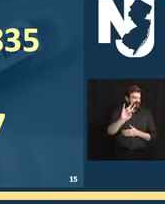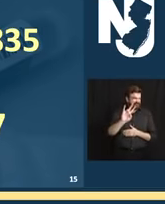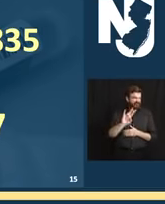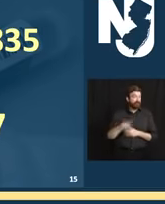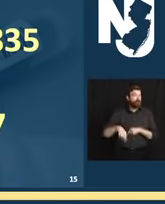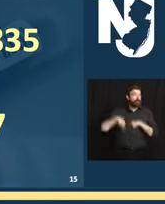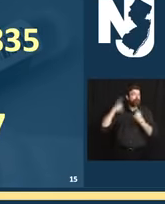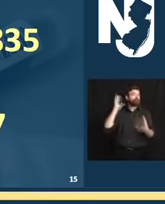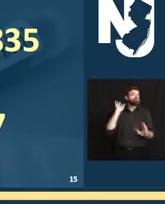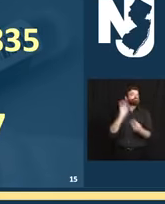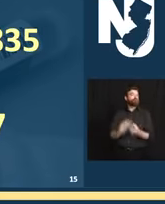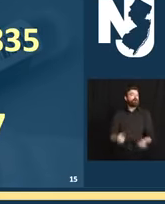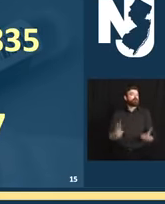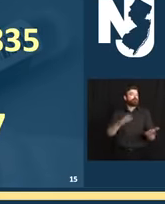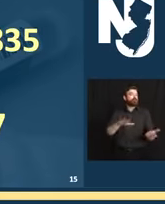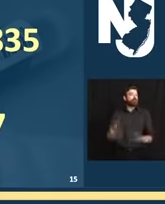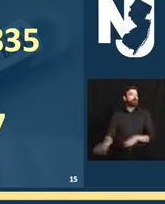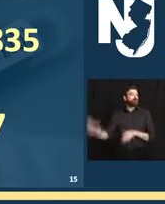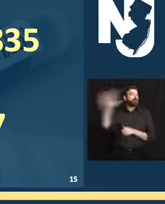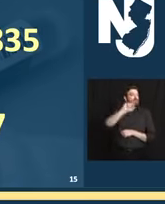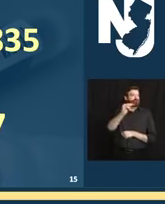now unbelievably